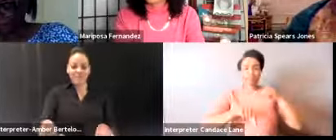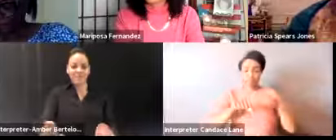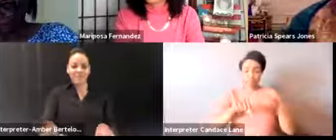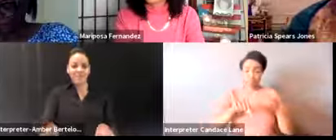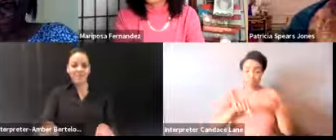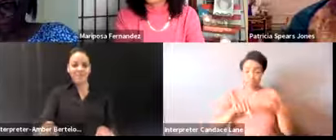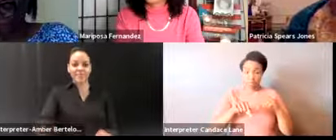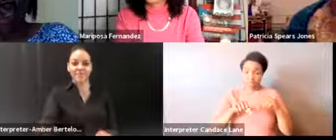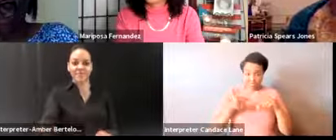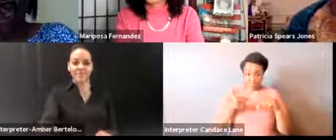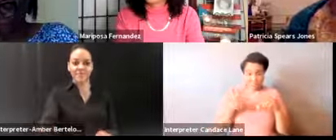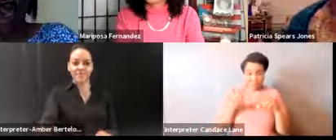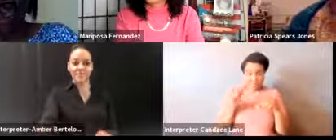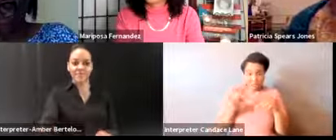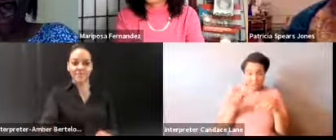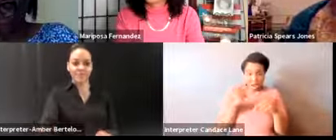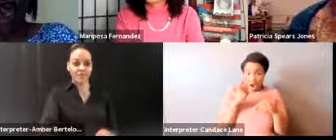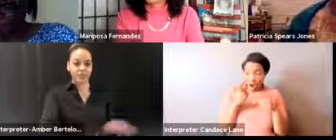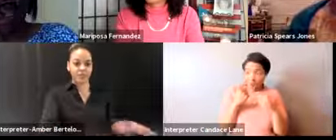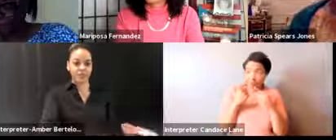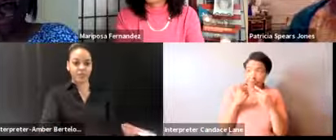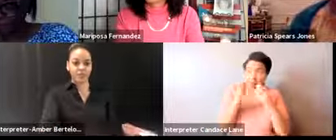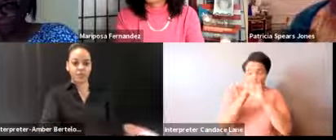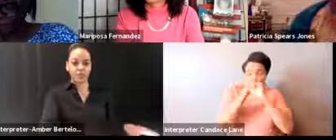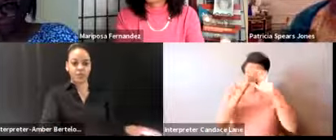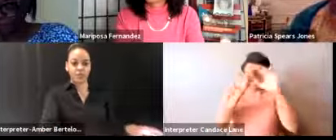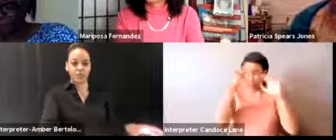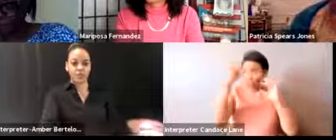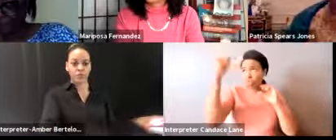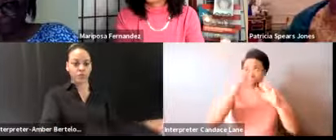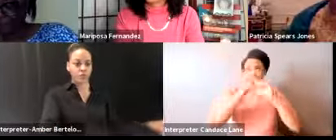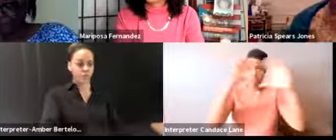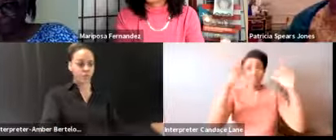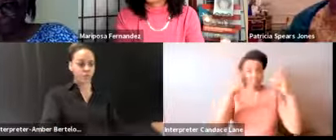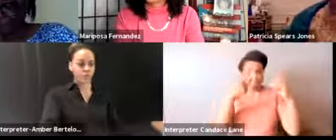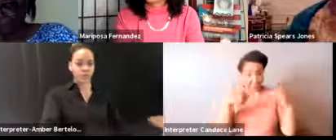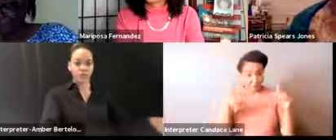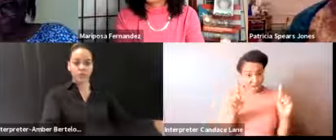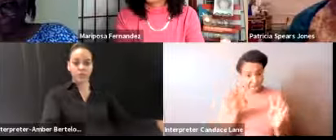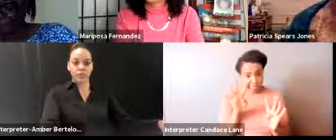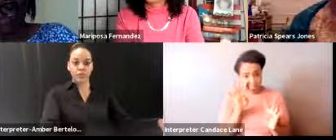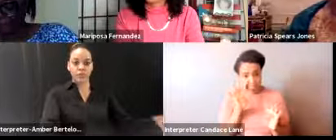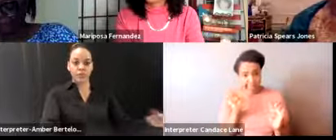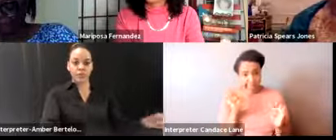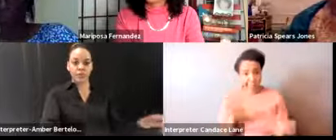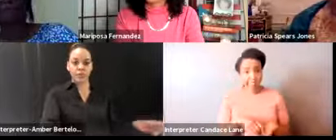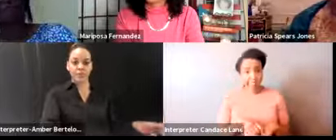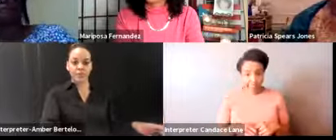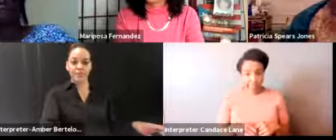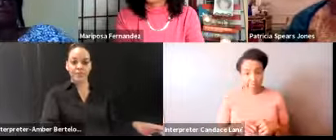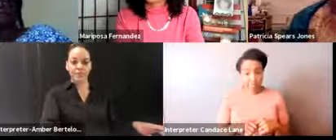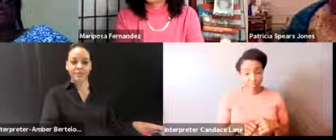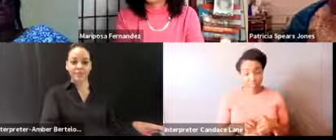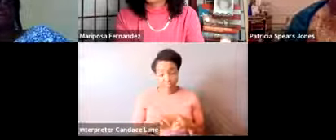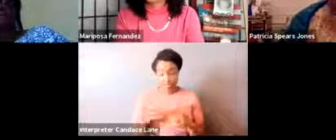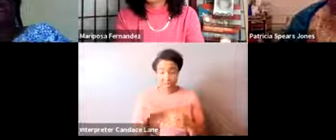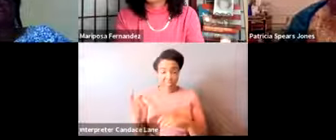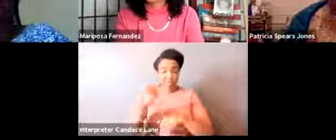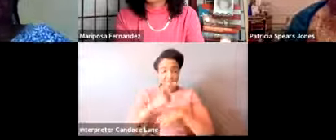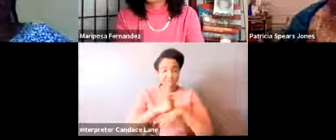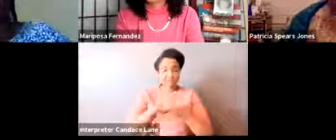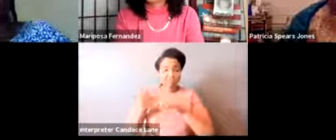out? Will they turn out? My days like snakes are slow moving cold.